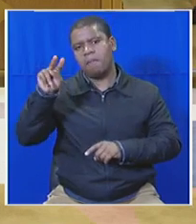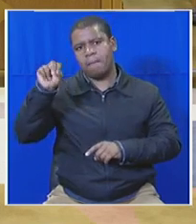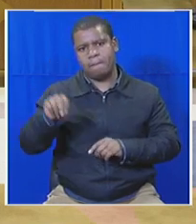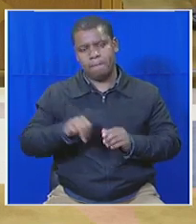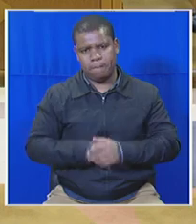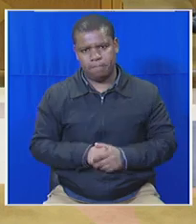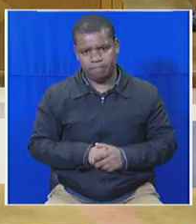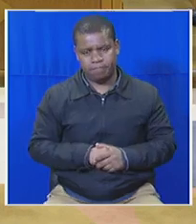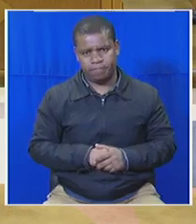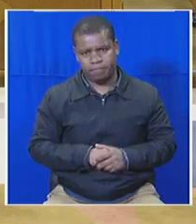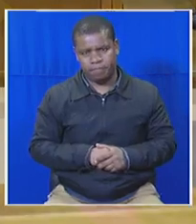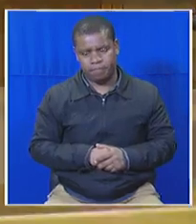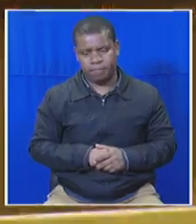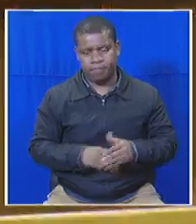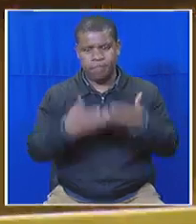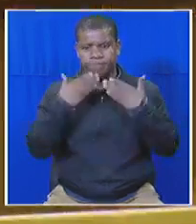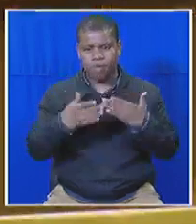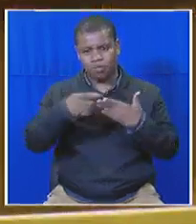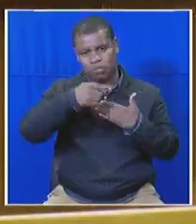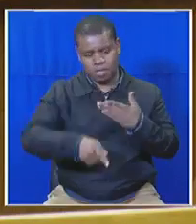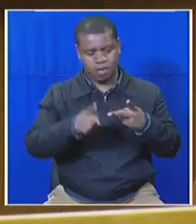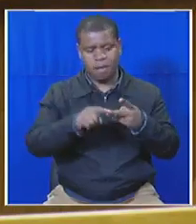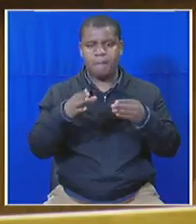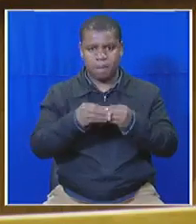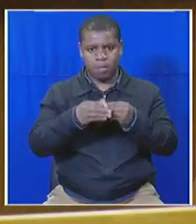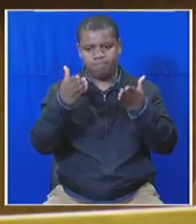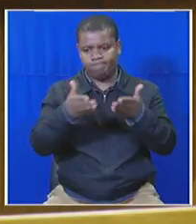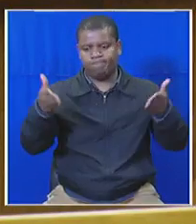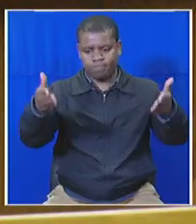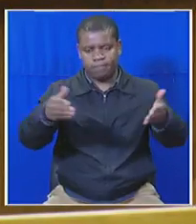Thank you, Honorable Speaker, honorable members in the House,